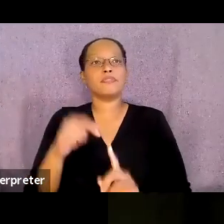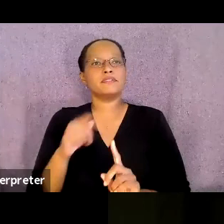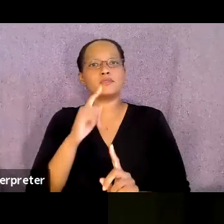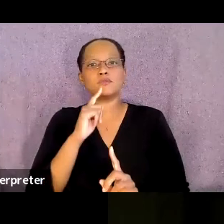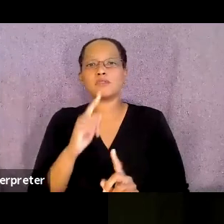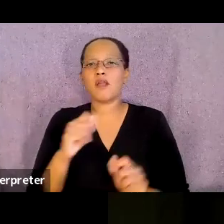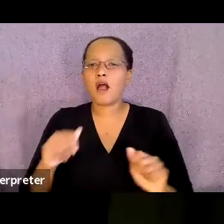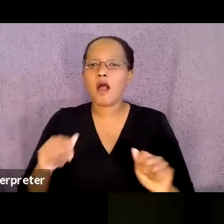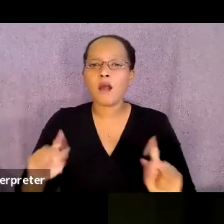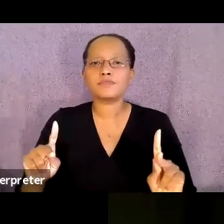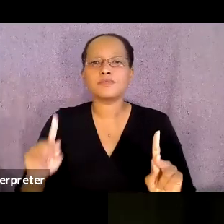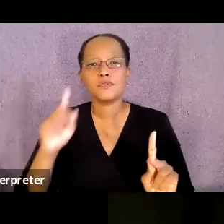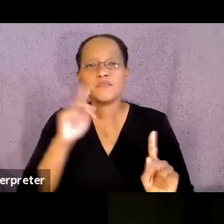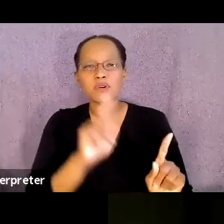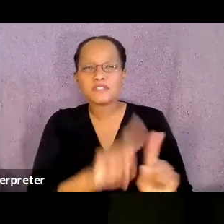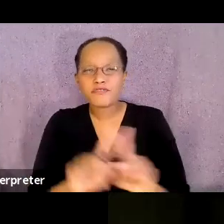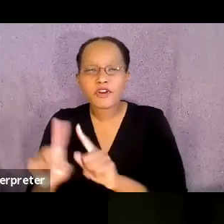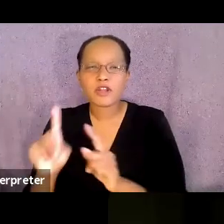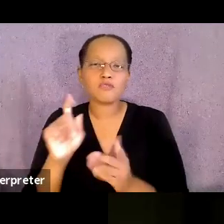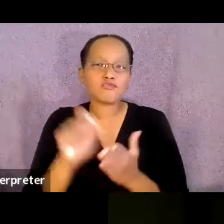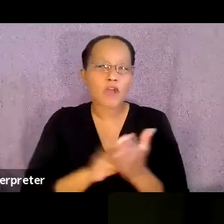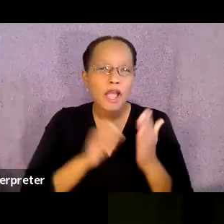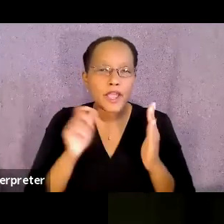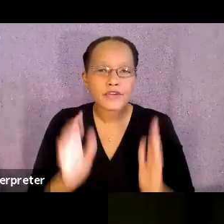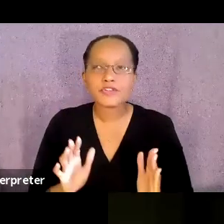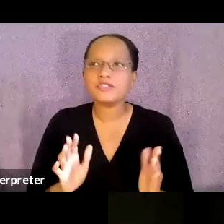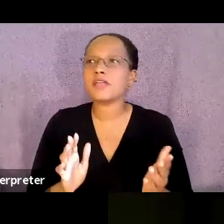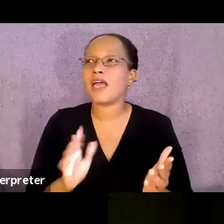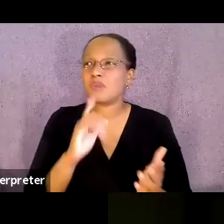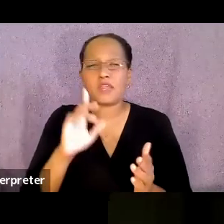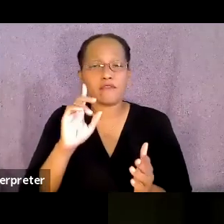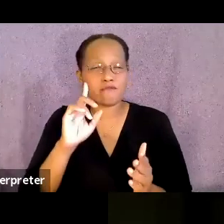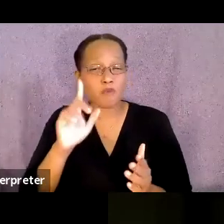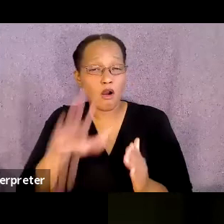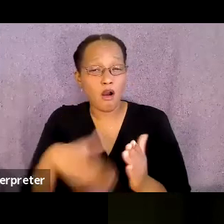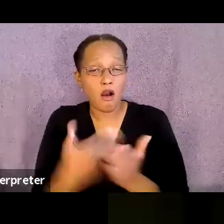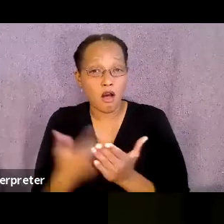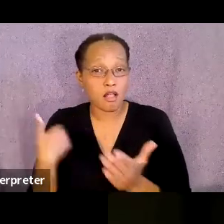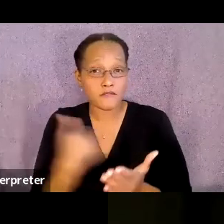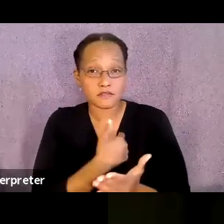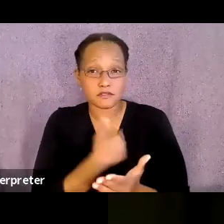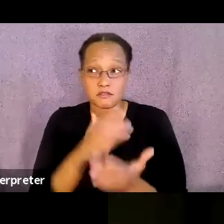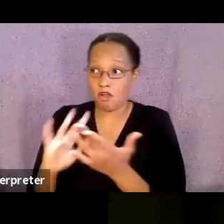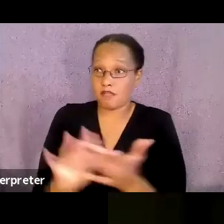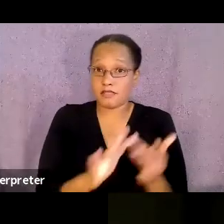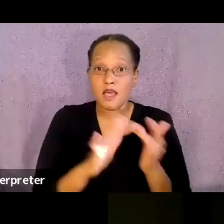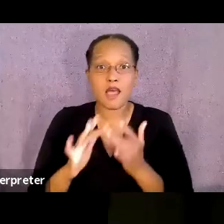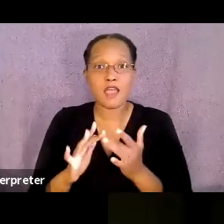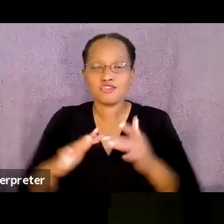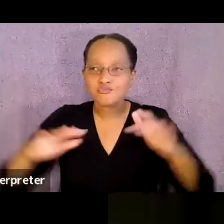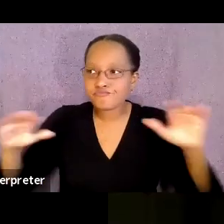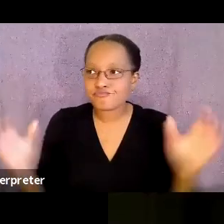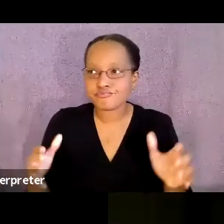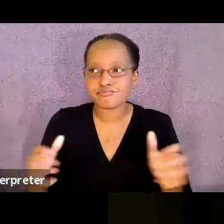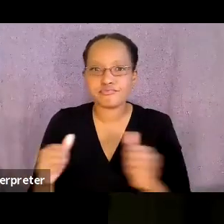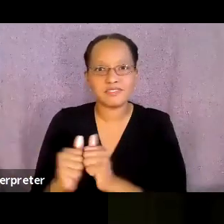the contributors and, you know, all of us who are participating online to come together and learn from